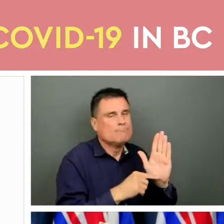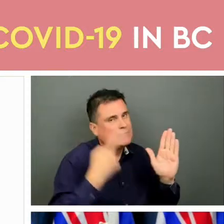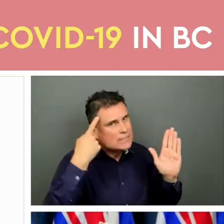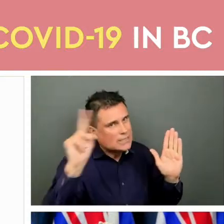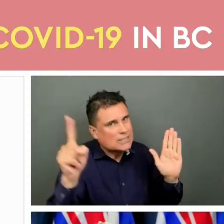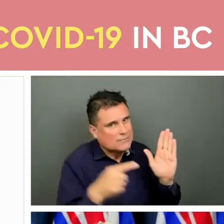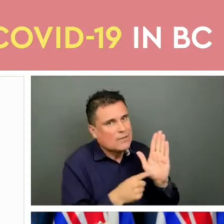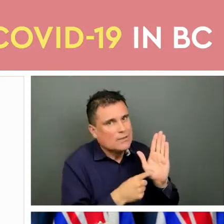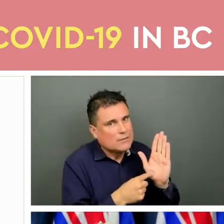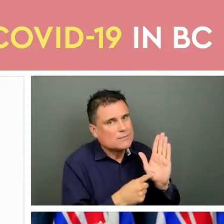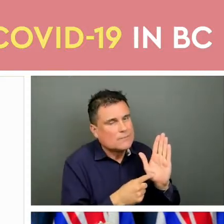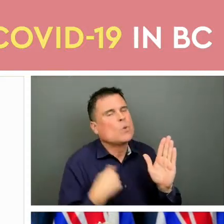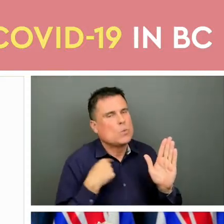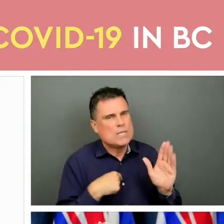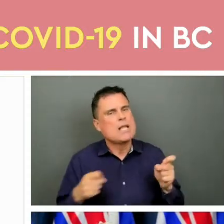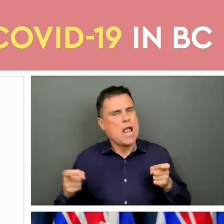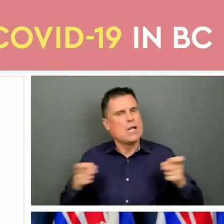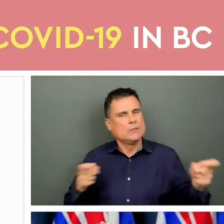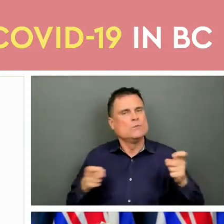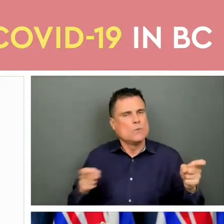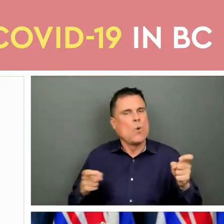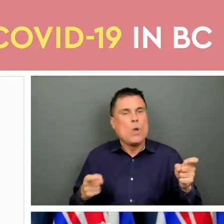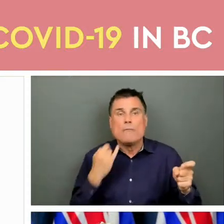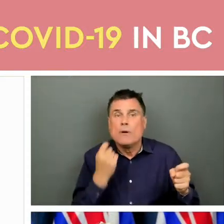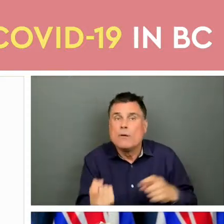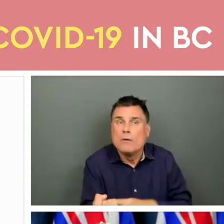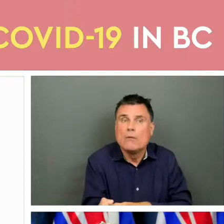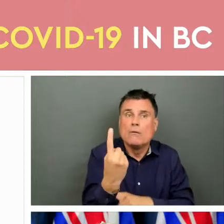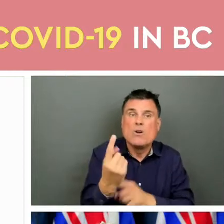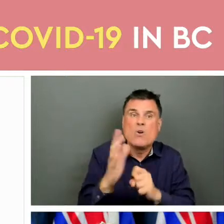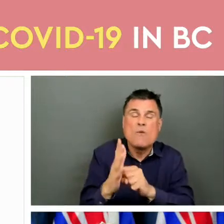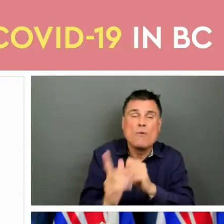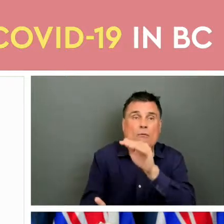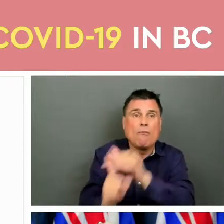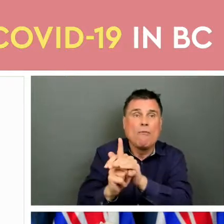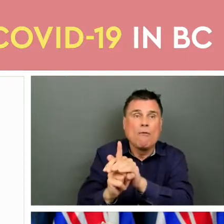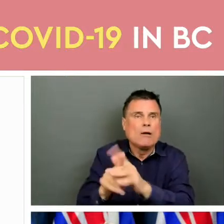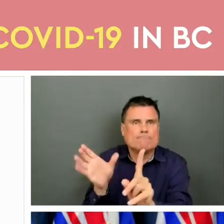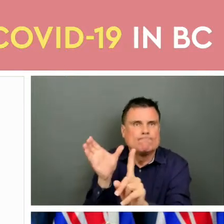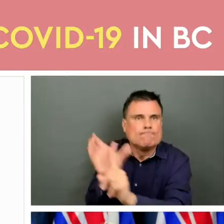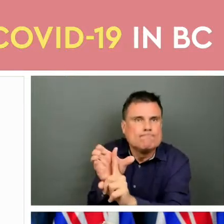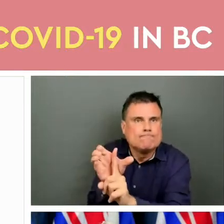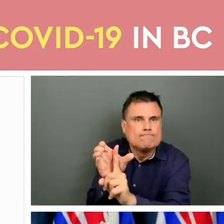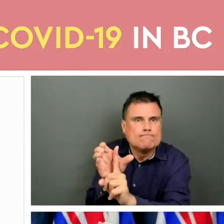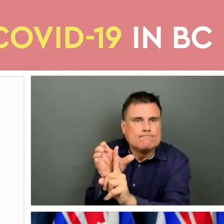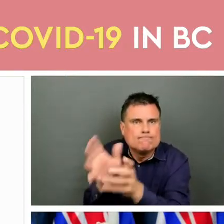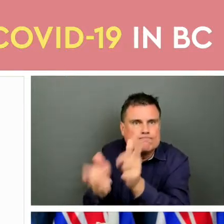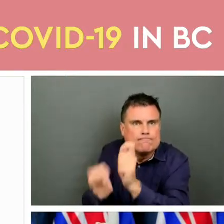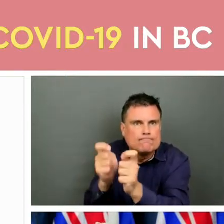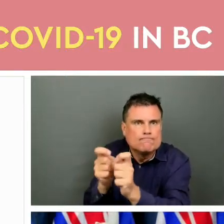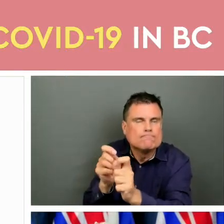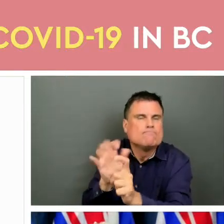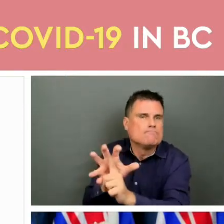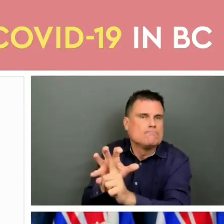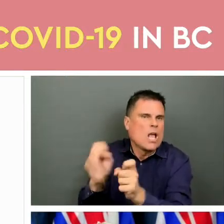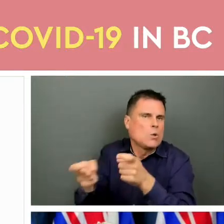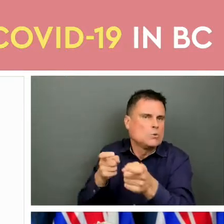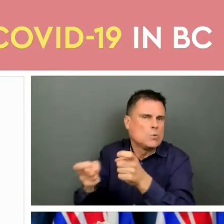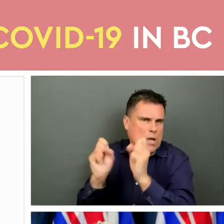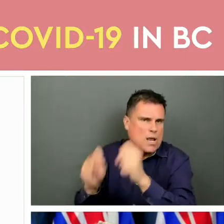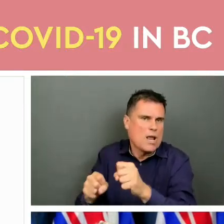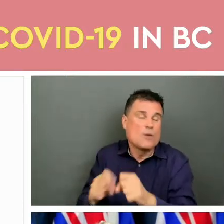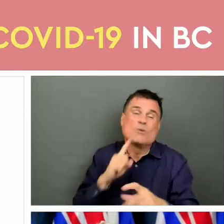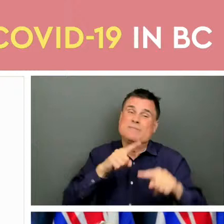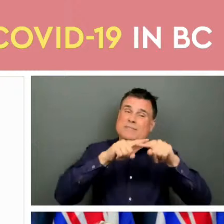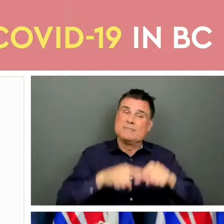a slight increase in cases as we move forward over the next few weeks. But it also depends on us. It depends on